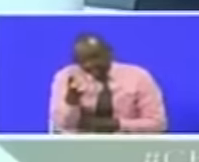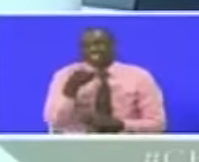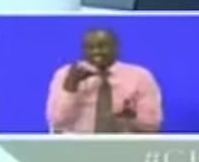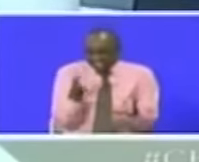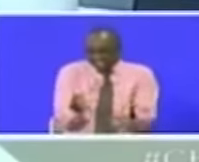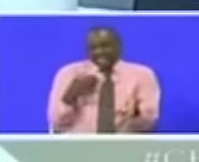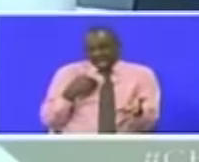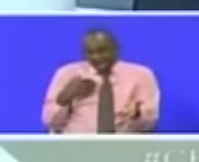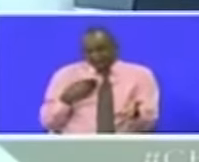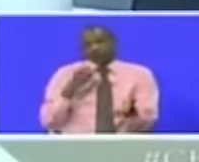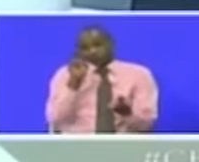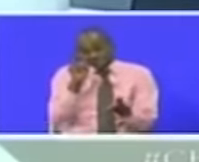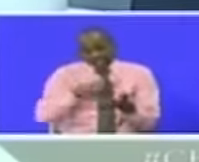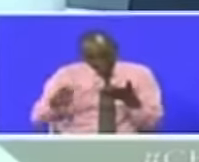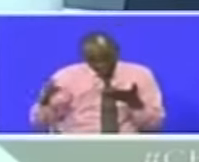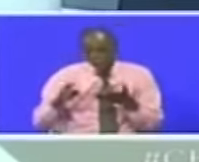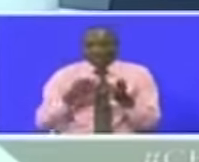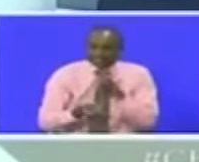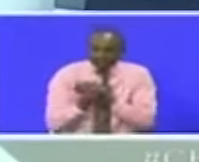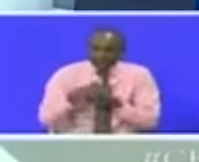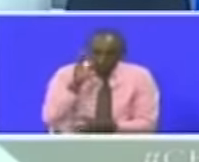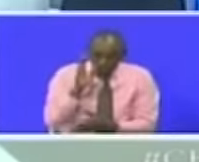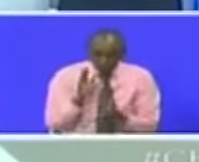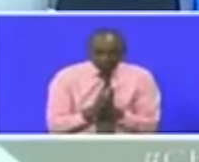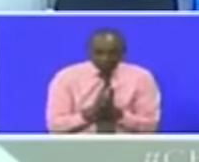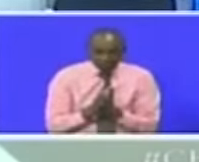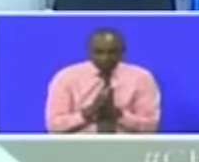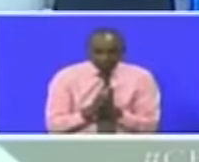numbers to look out for this week here on The Number.